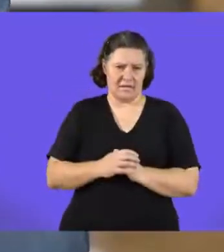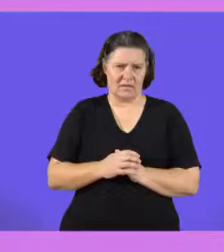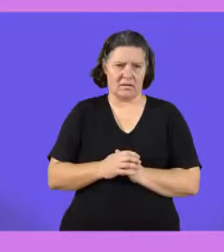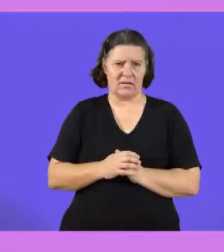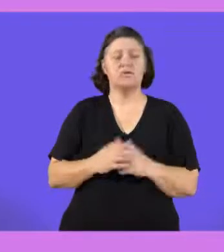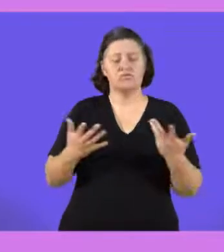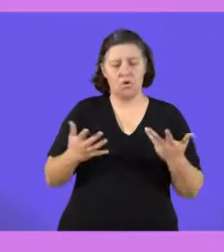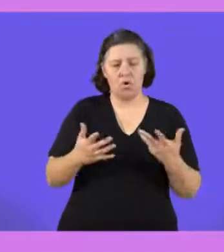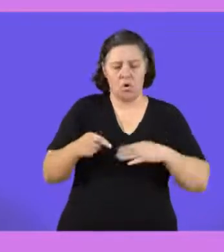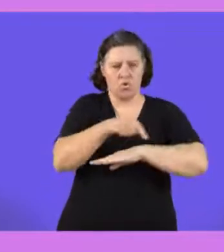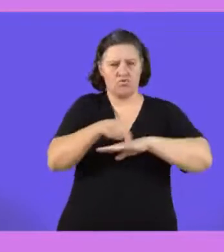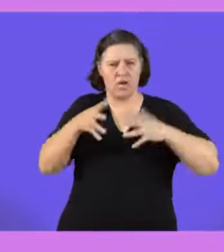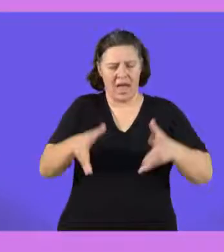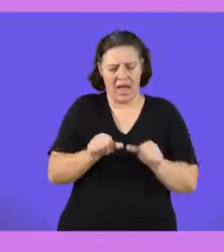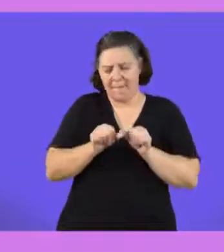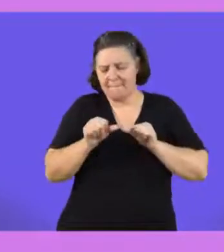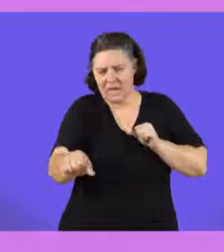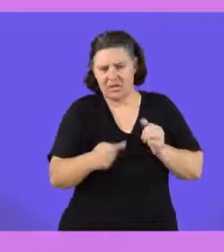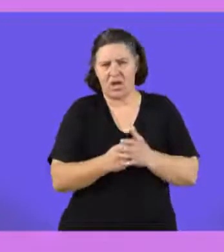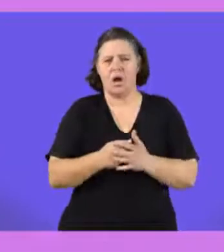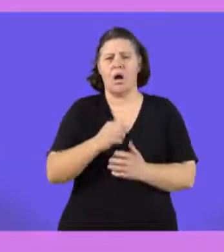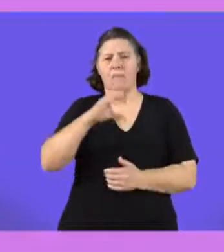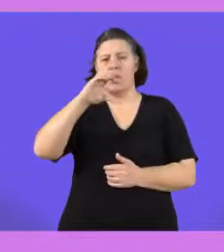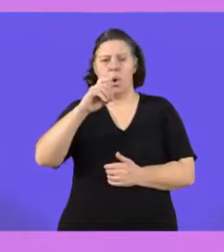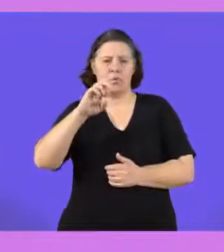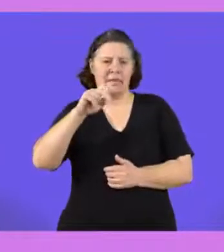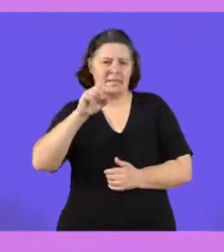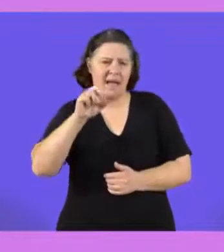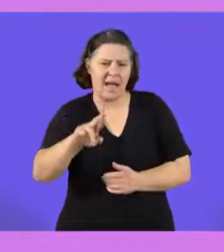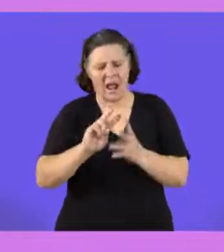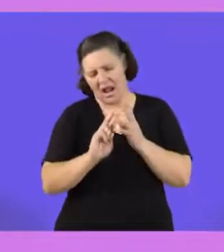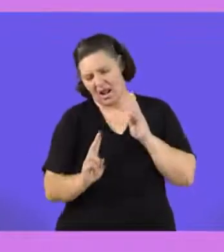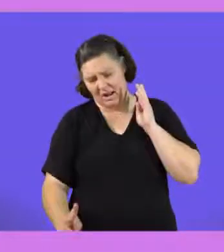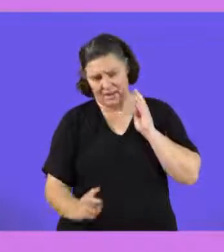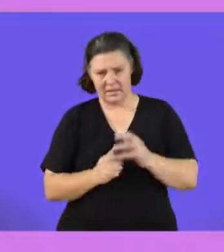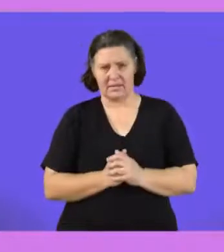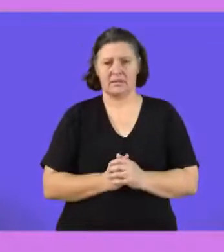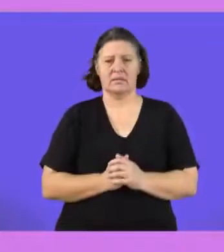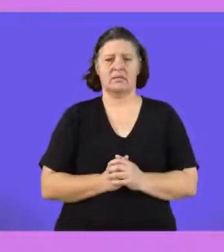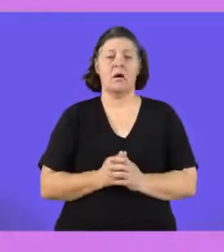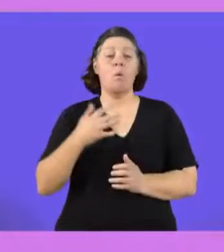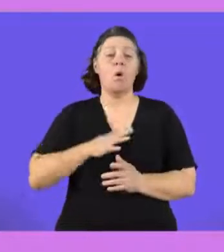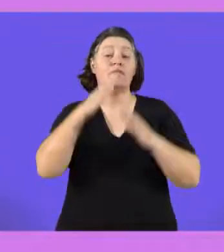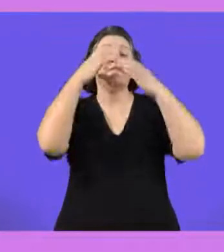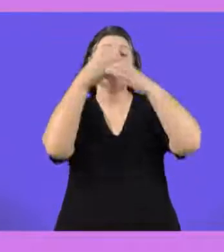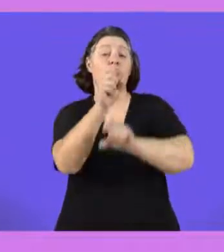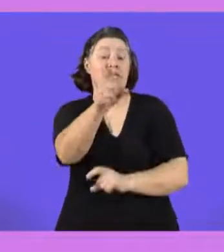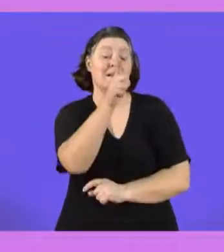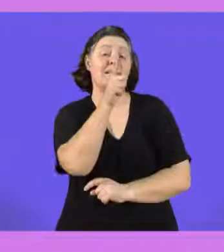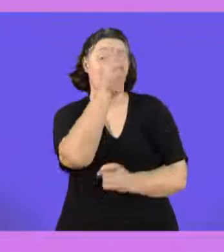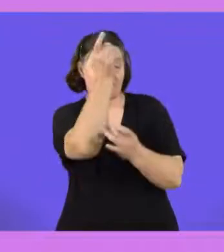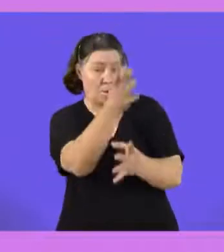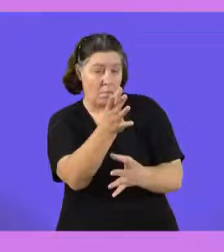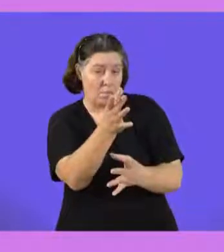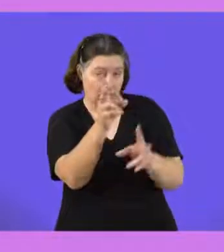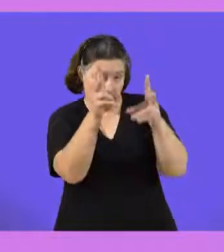use. And that will be, for example, a ruler, measuring tape, odometer, and so forth. Now, I want you to